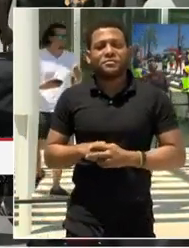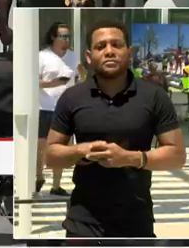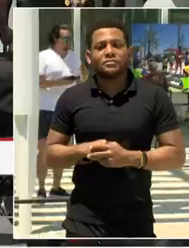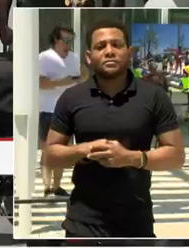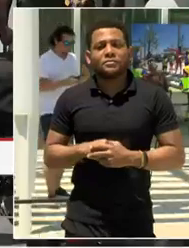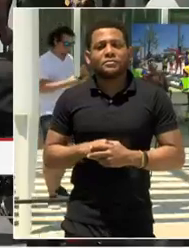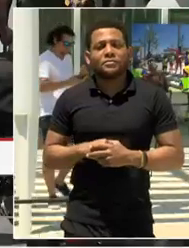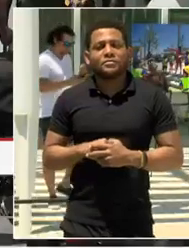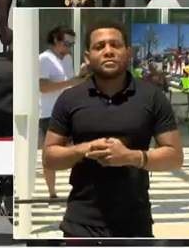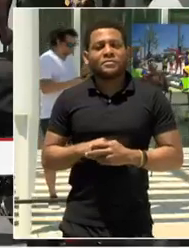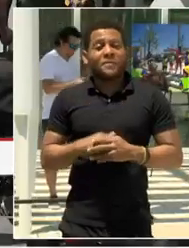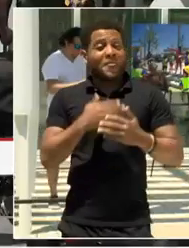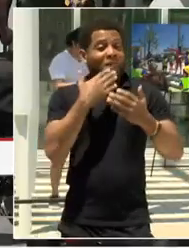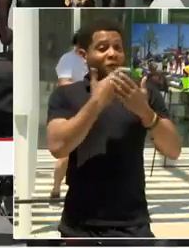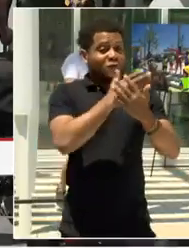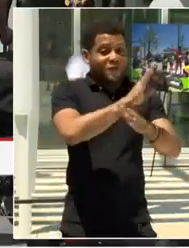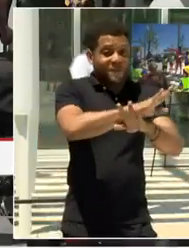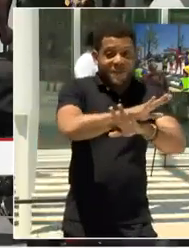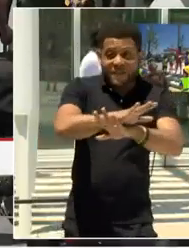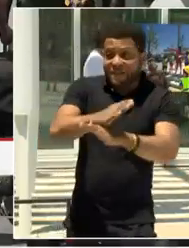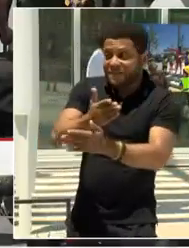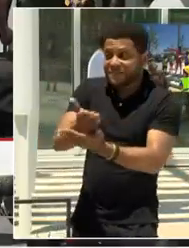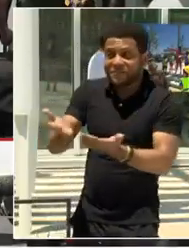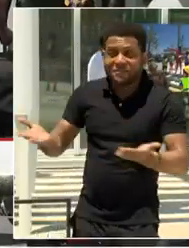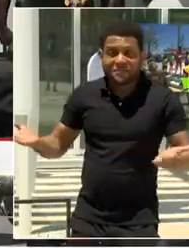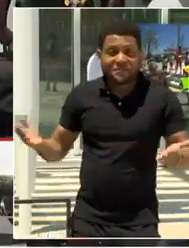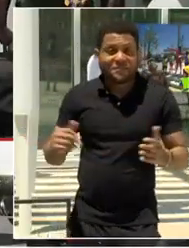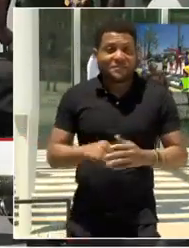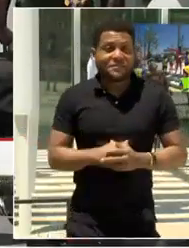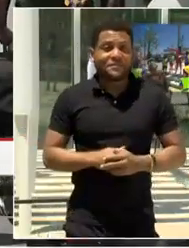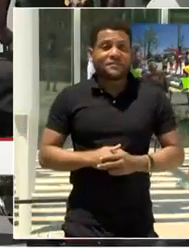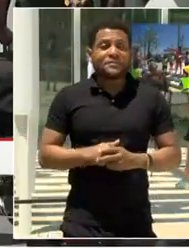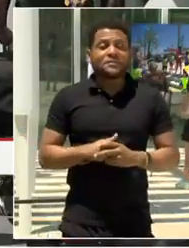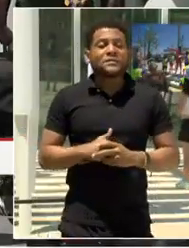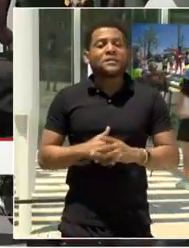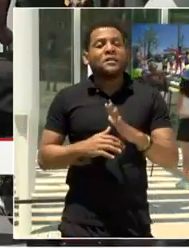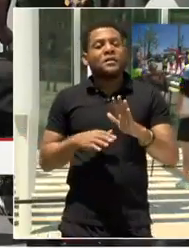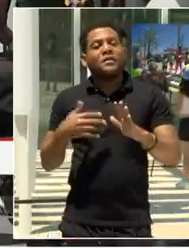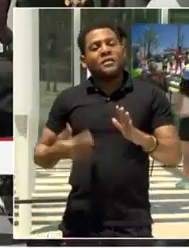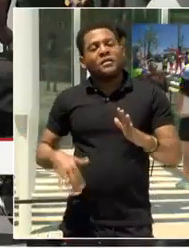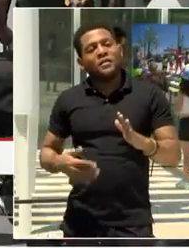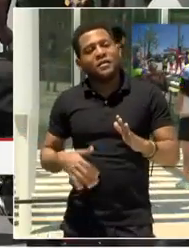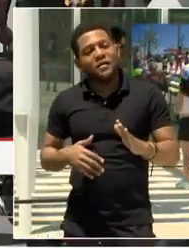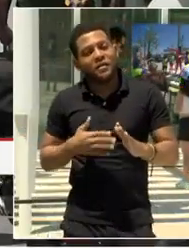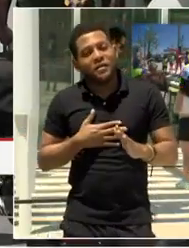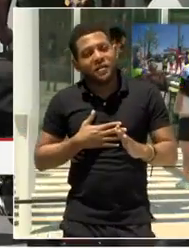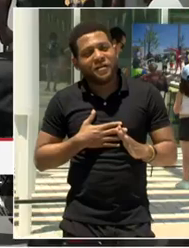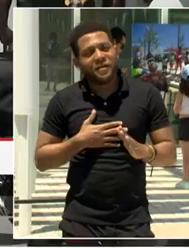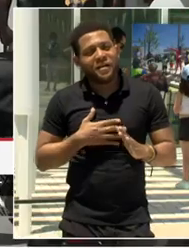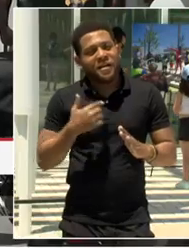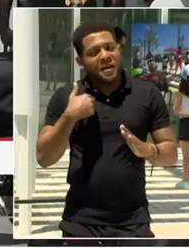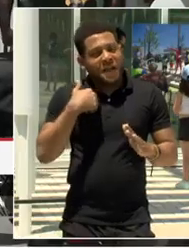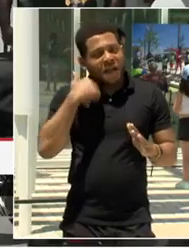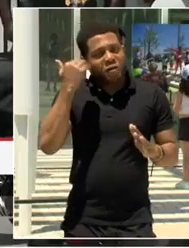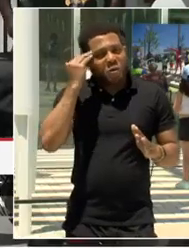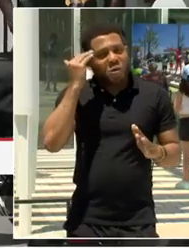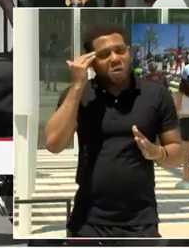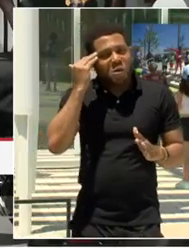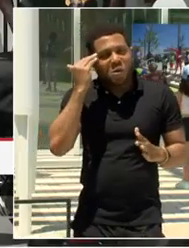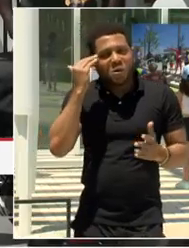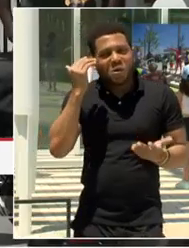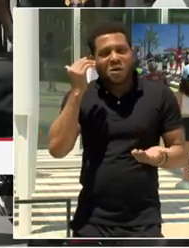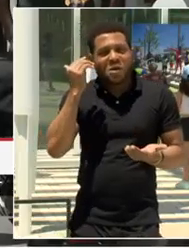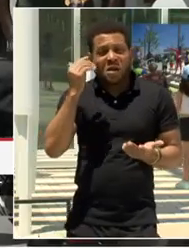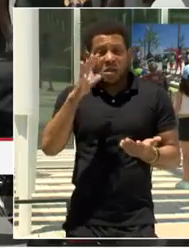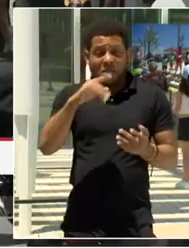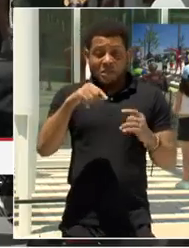Well, good afternoon, everybody. Well, I know that it gets long, but it's really important on projects like